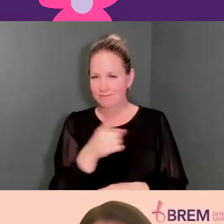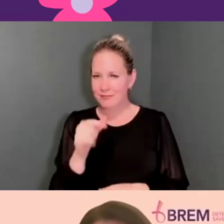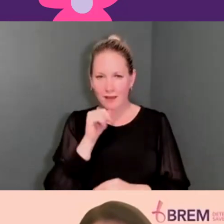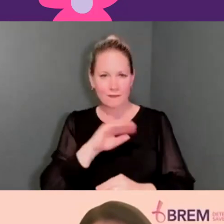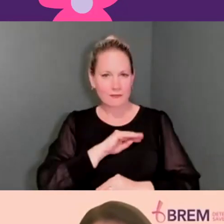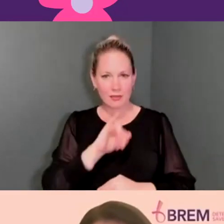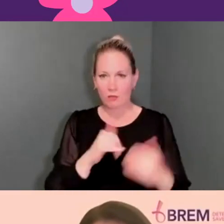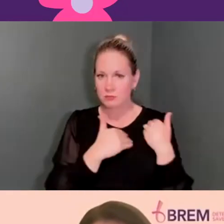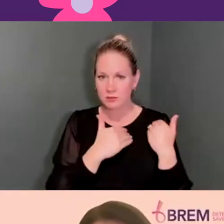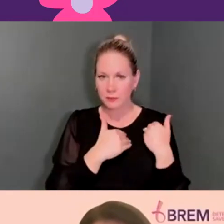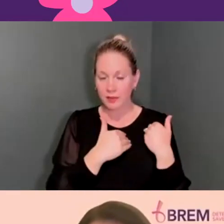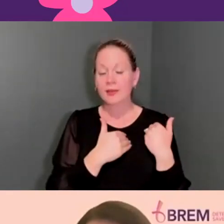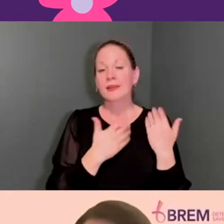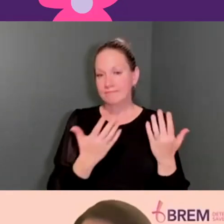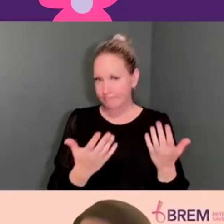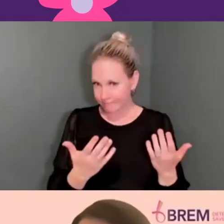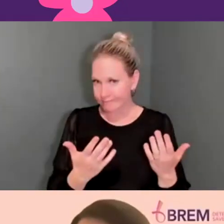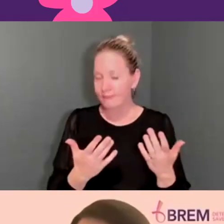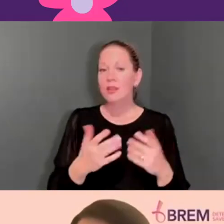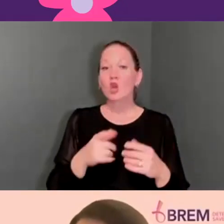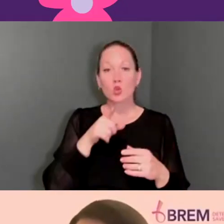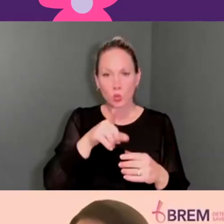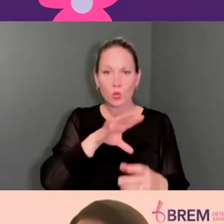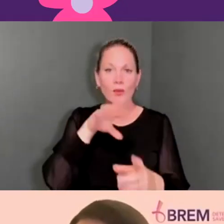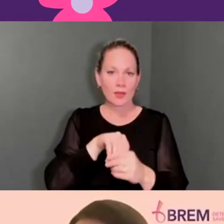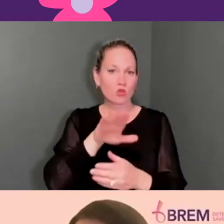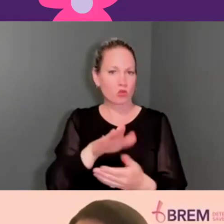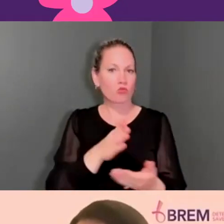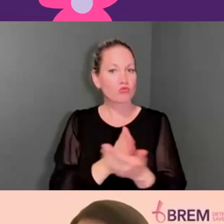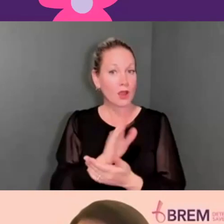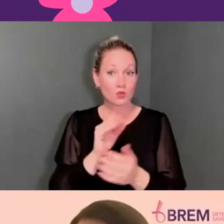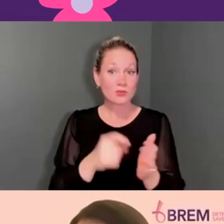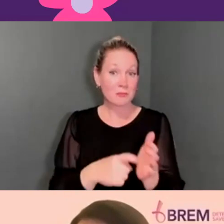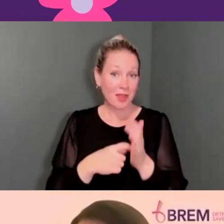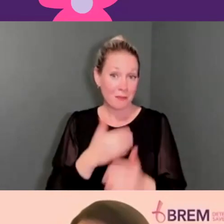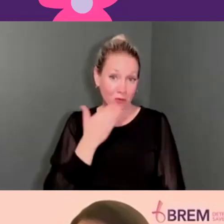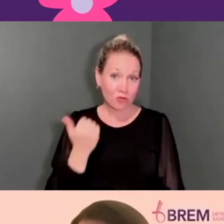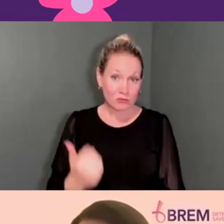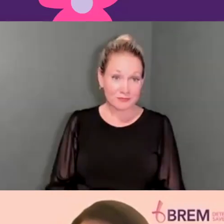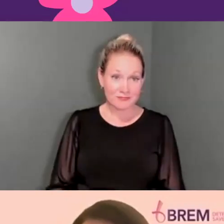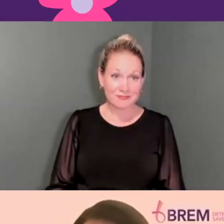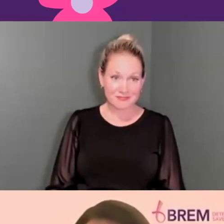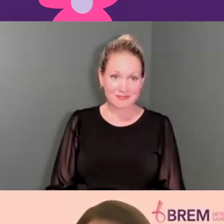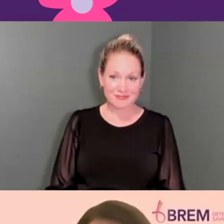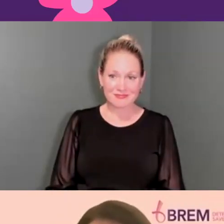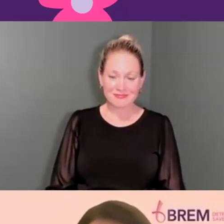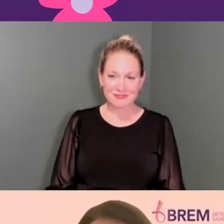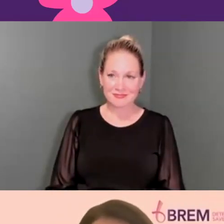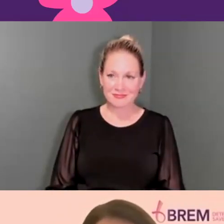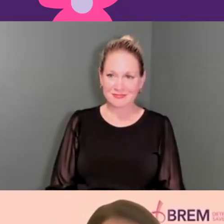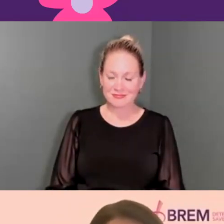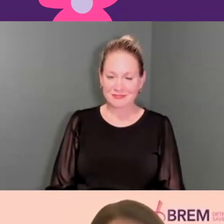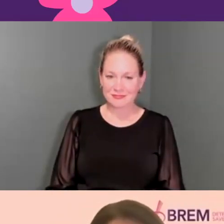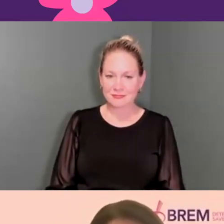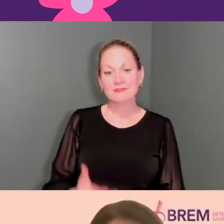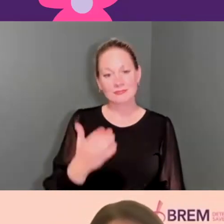responsibility, you are completely within your rights to demand better. Hear, hear. Dr. Hauser, you